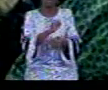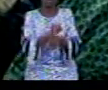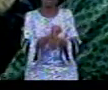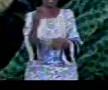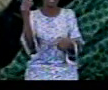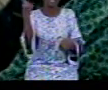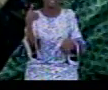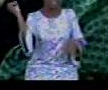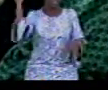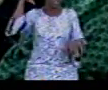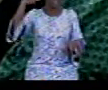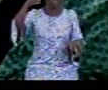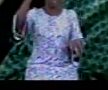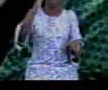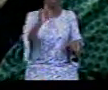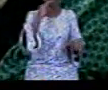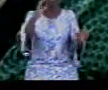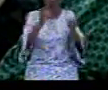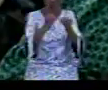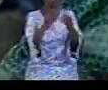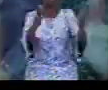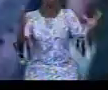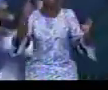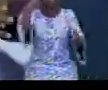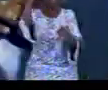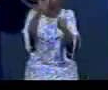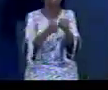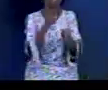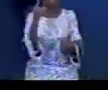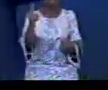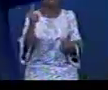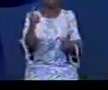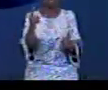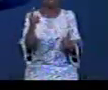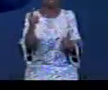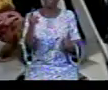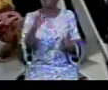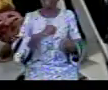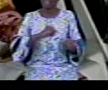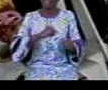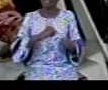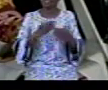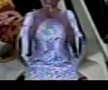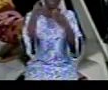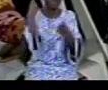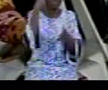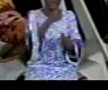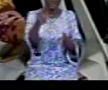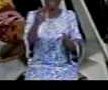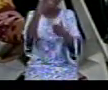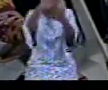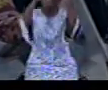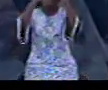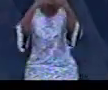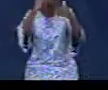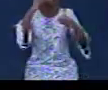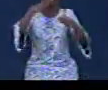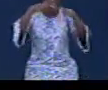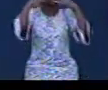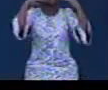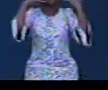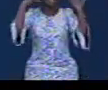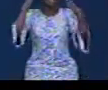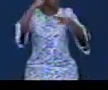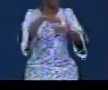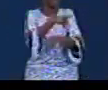you tonight. Heaven is smiling at you, on you, that